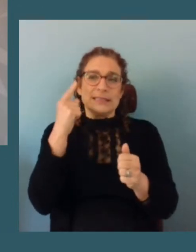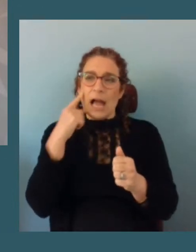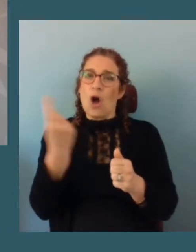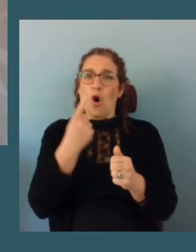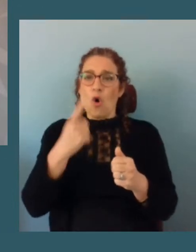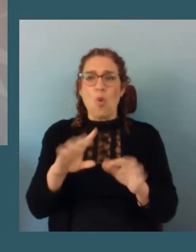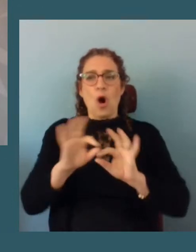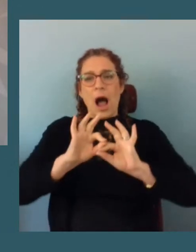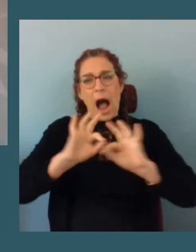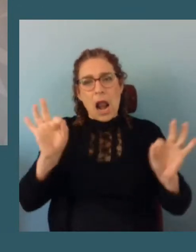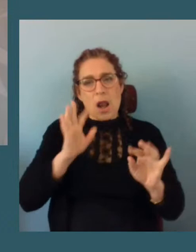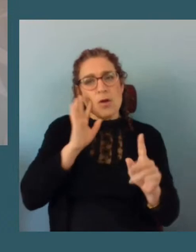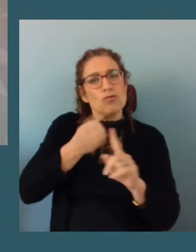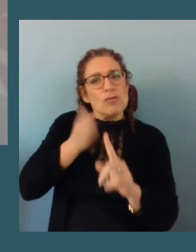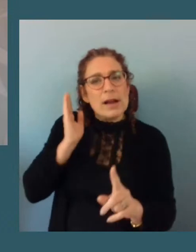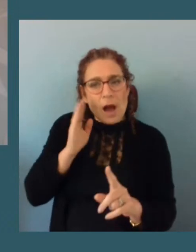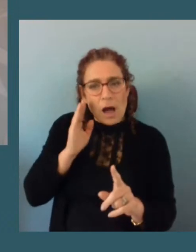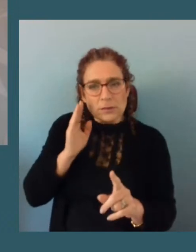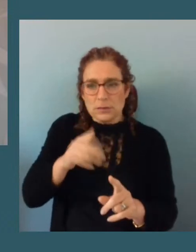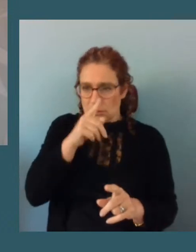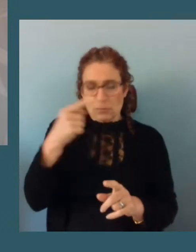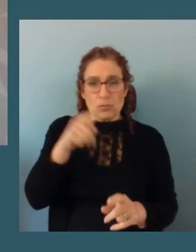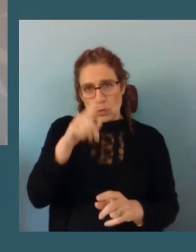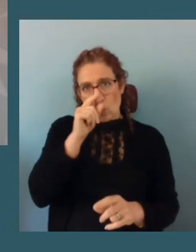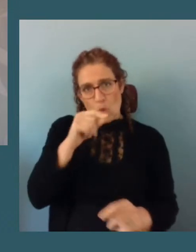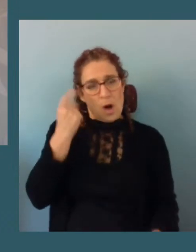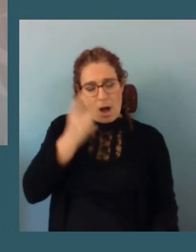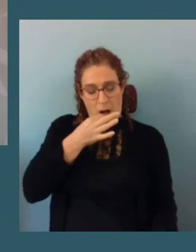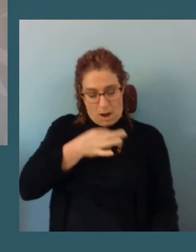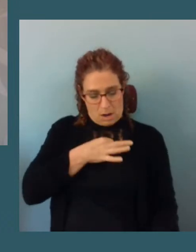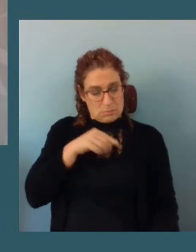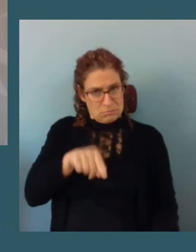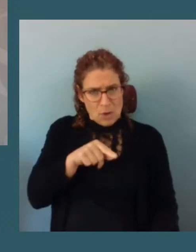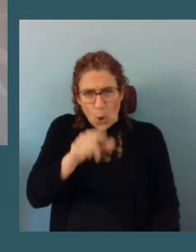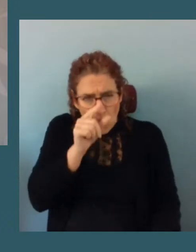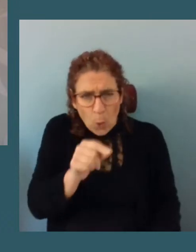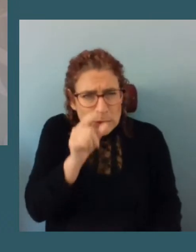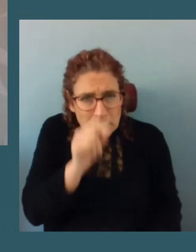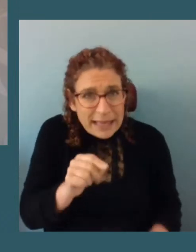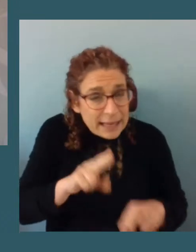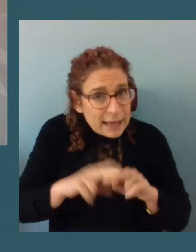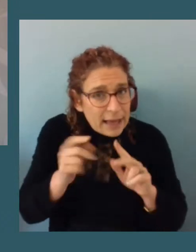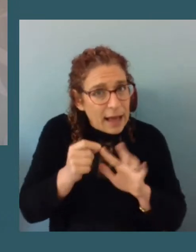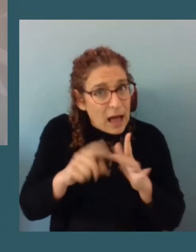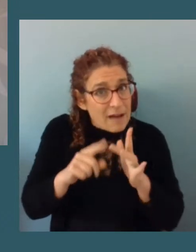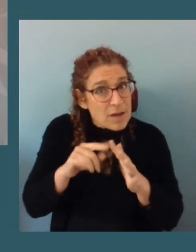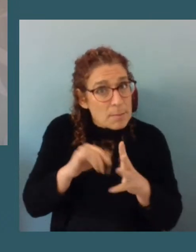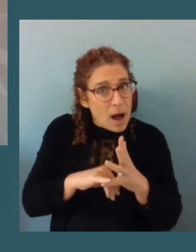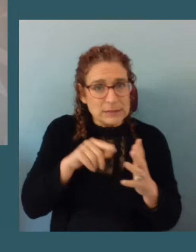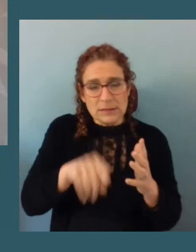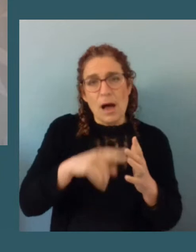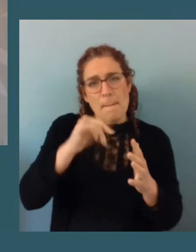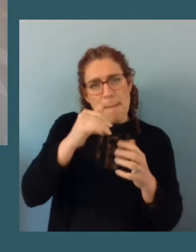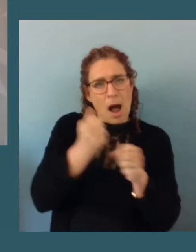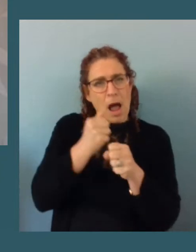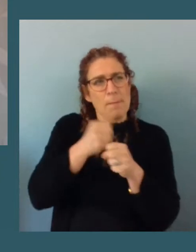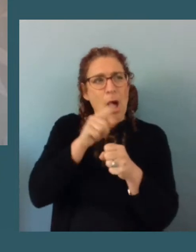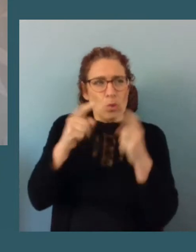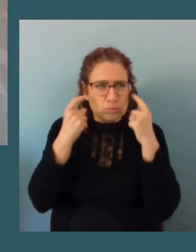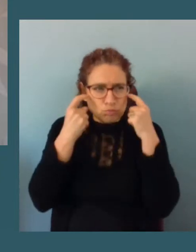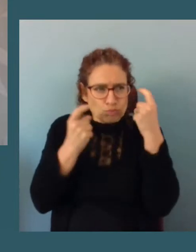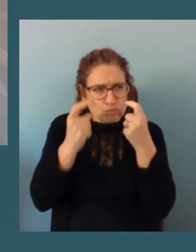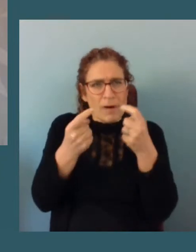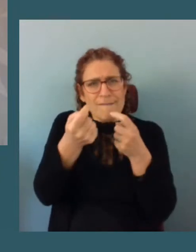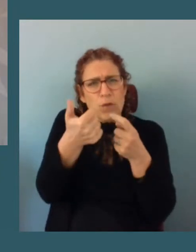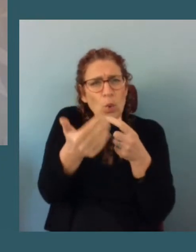just think in the back of your head, could this be FPIES? I think if you think that, then it might allow you to ask a few more questions to probably guide that. And